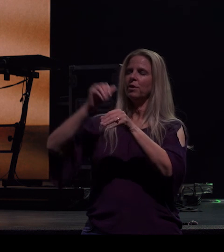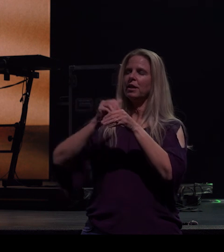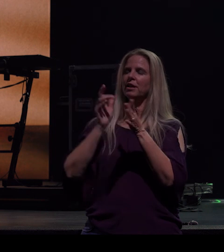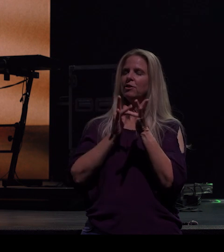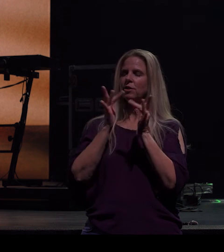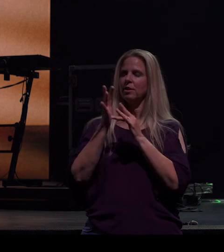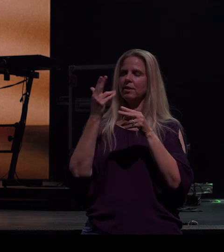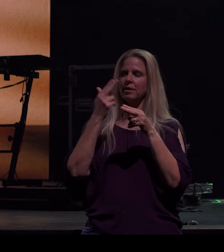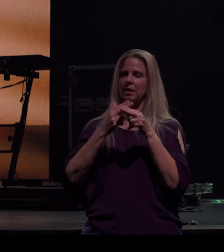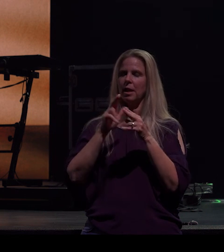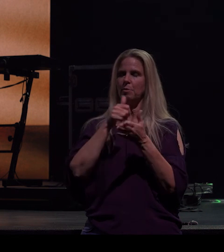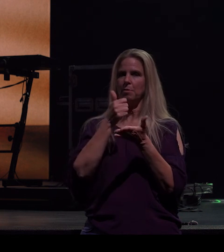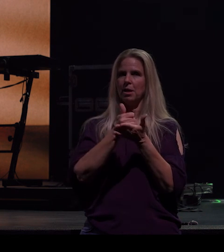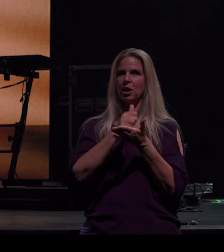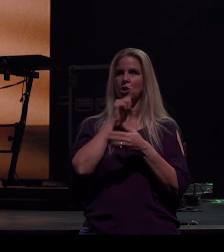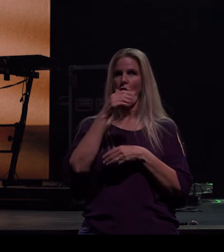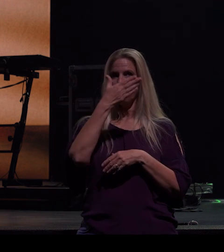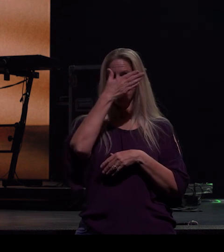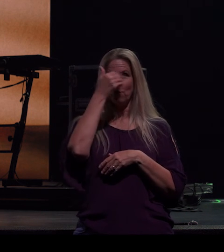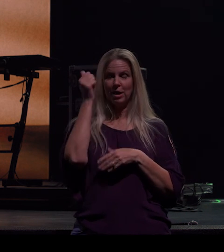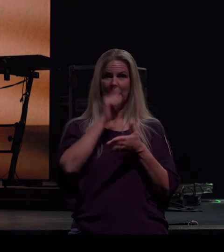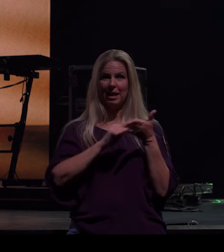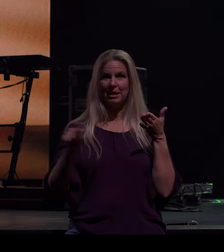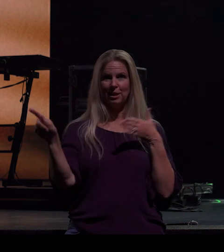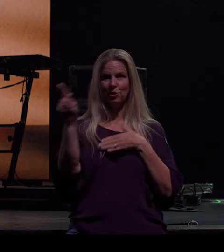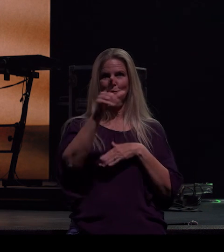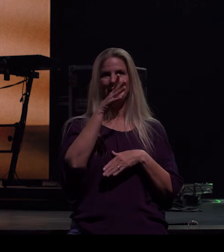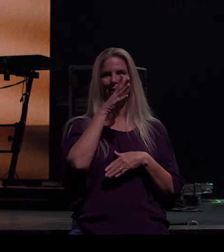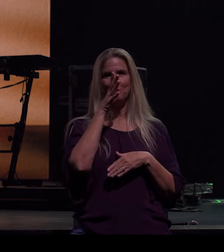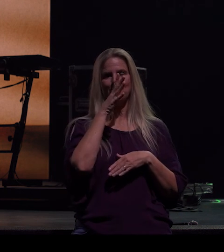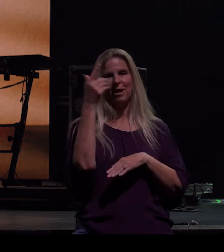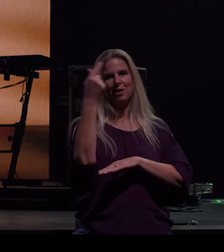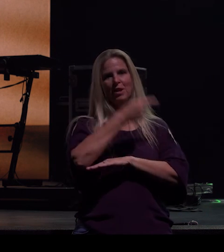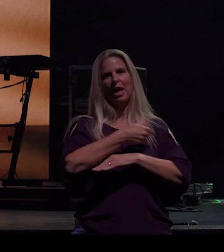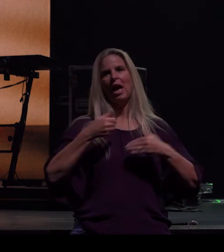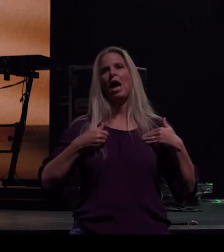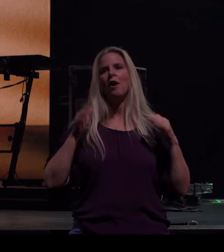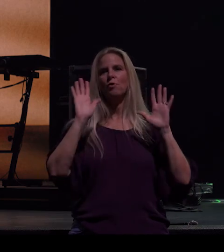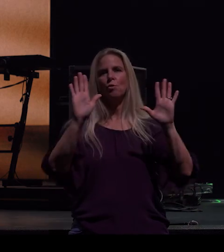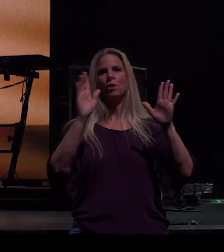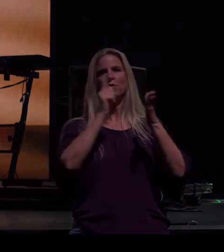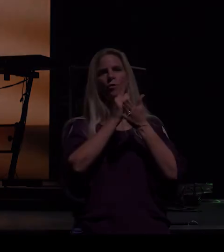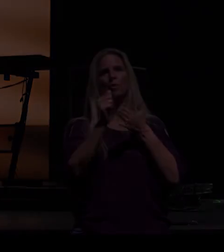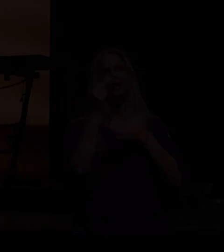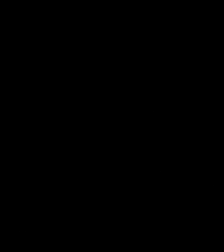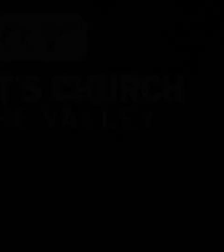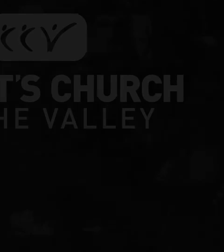Amen. Hey, don't forget, next week's Mother's Day. Have a great week. God bless you. See you back here next week.